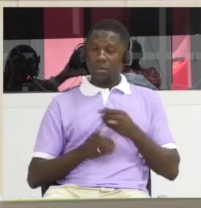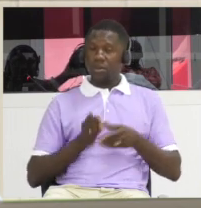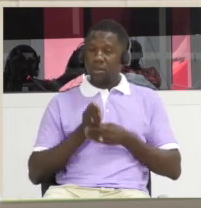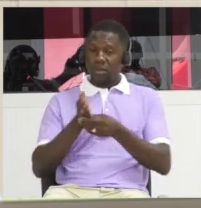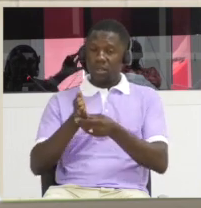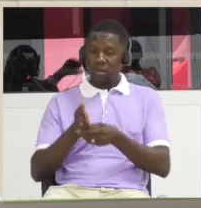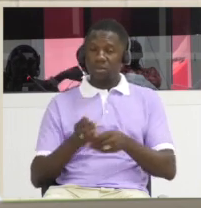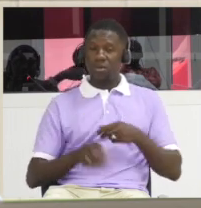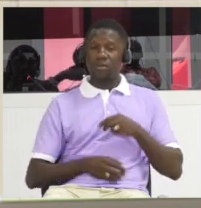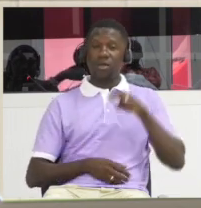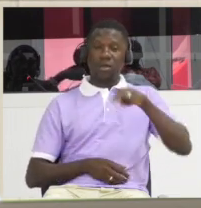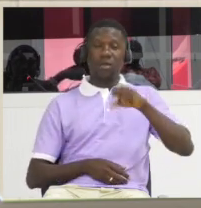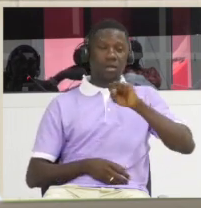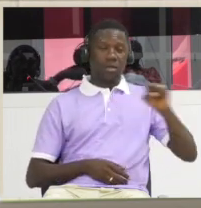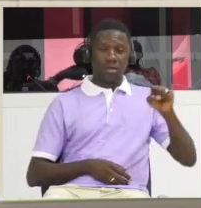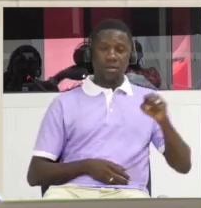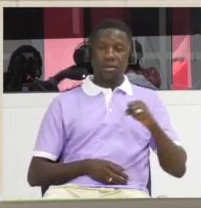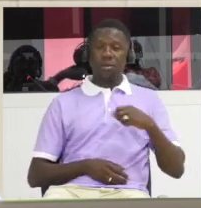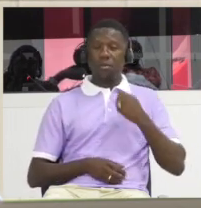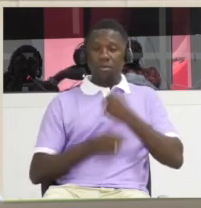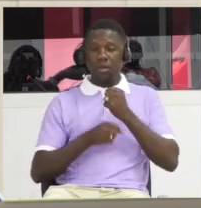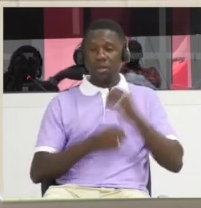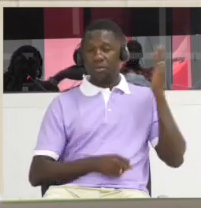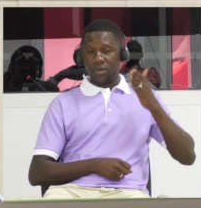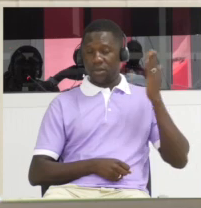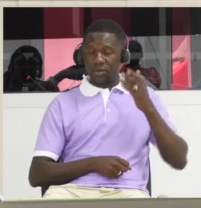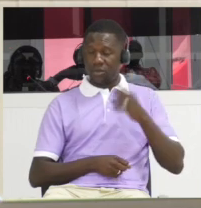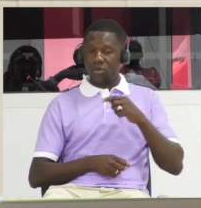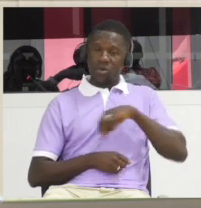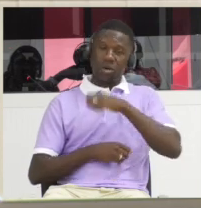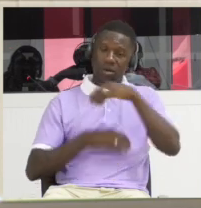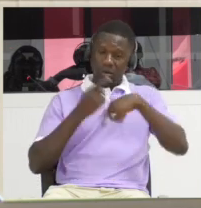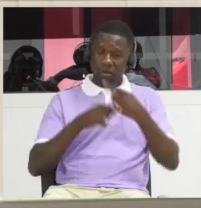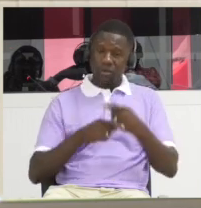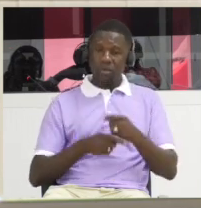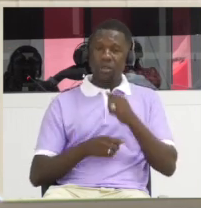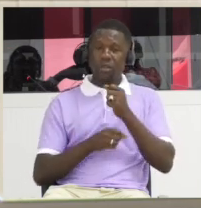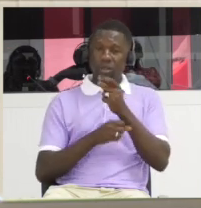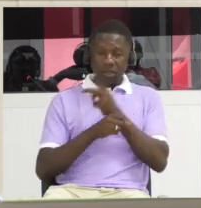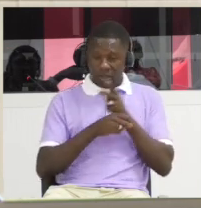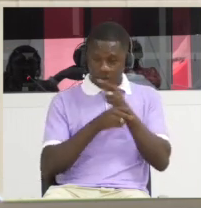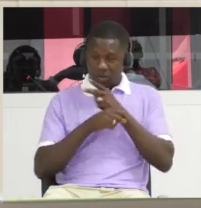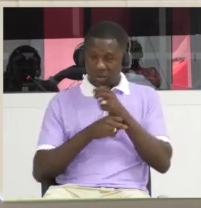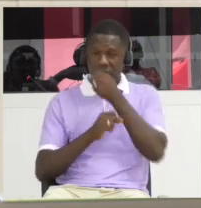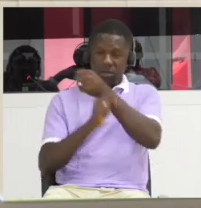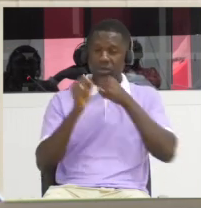the Director General of NSS making a presentation on the security situation in the country.